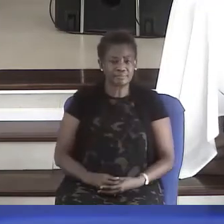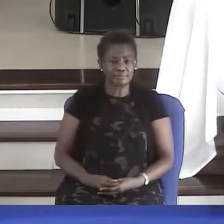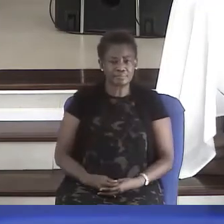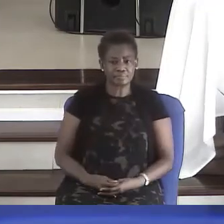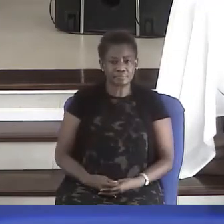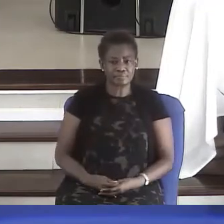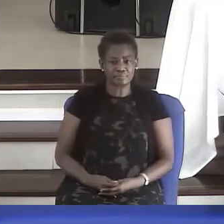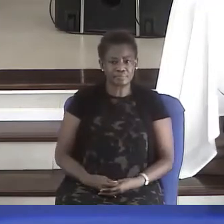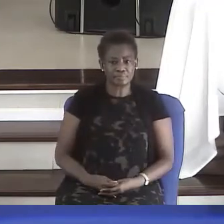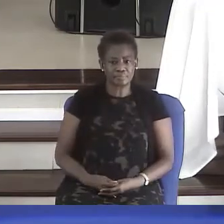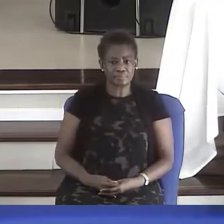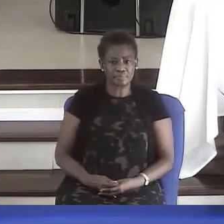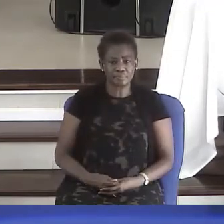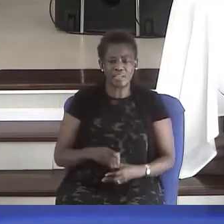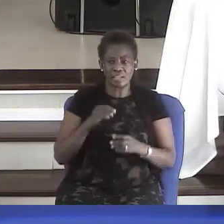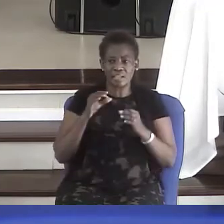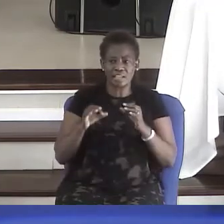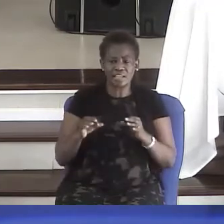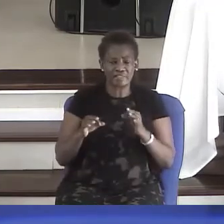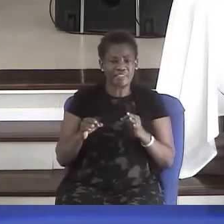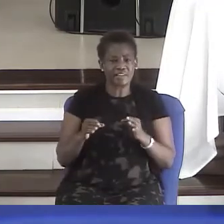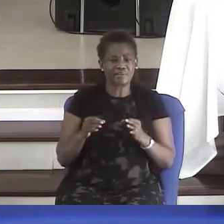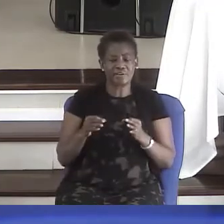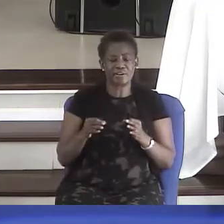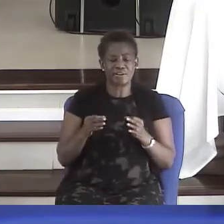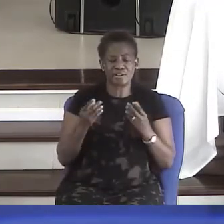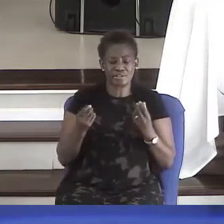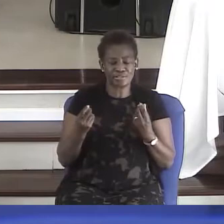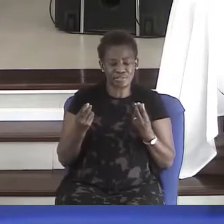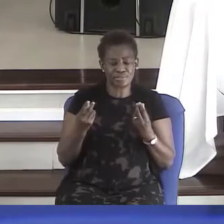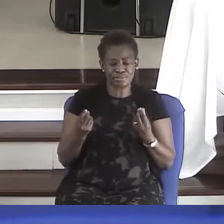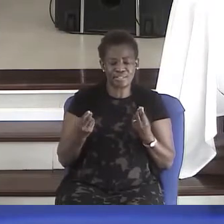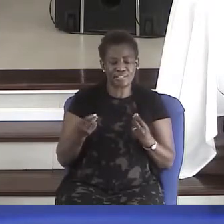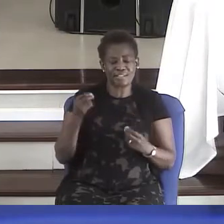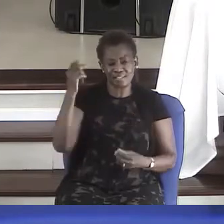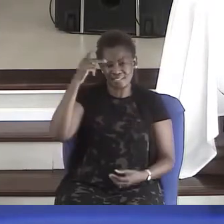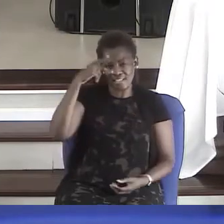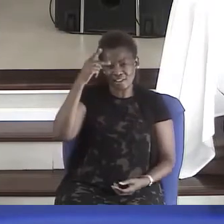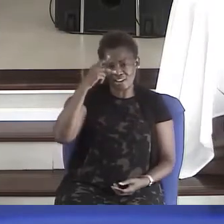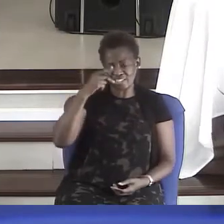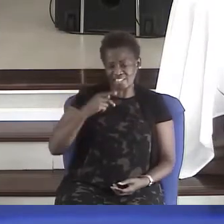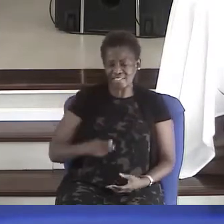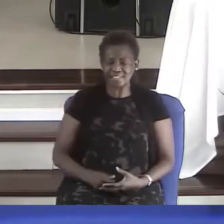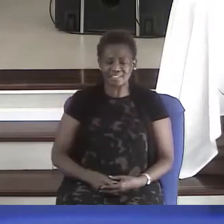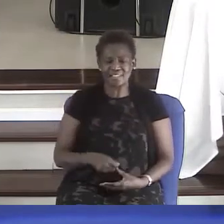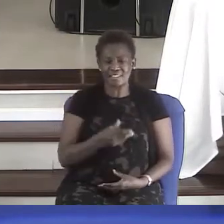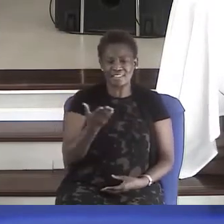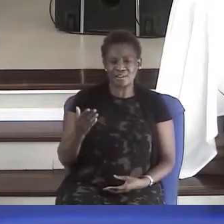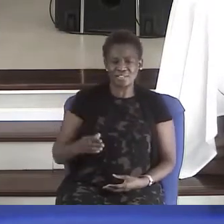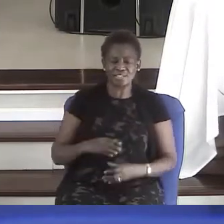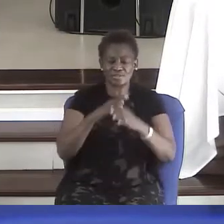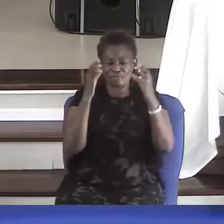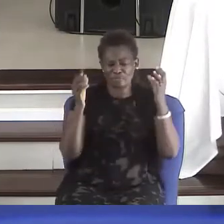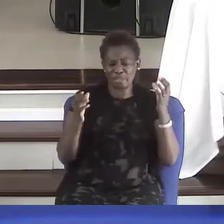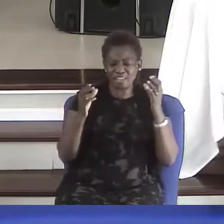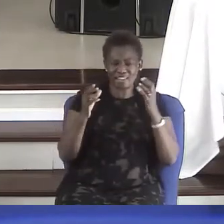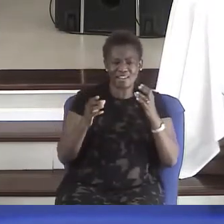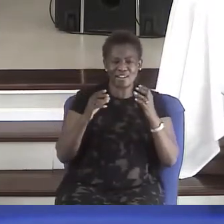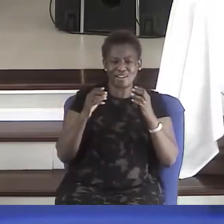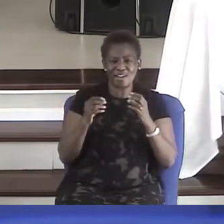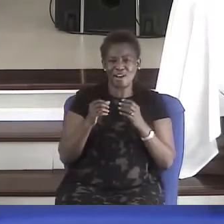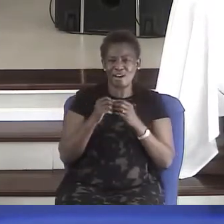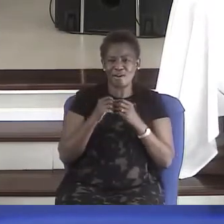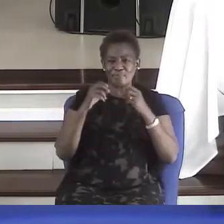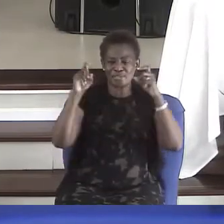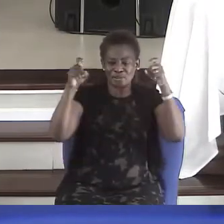They were doing psychology. There was this big subject on communication, and they talk about